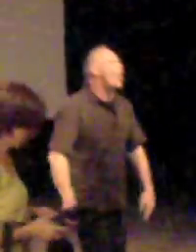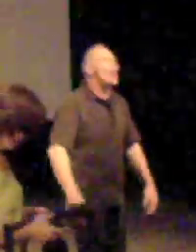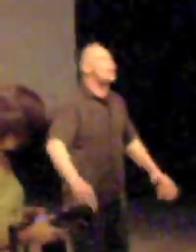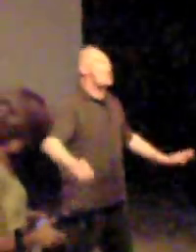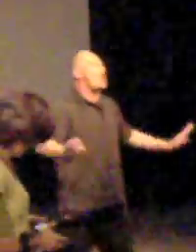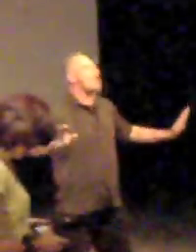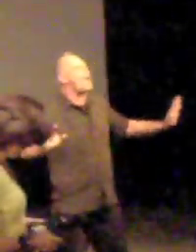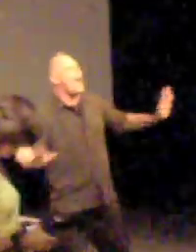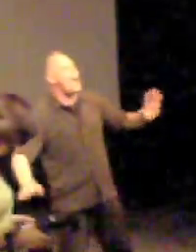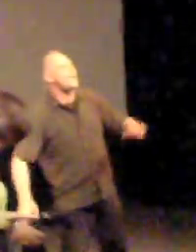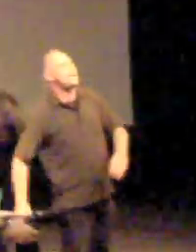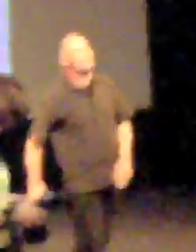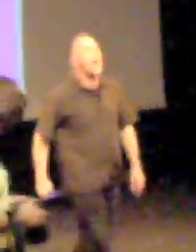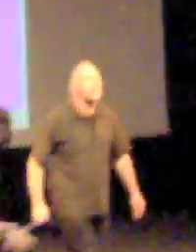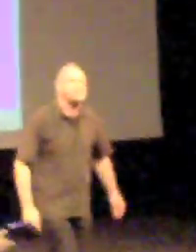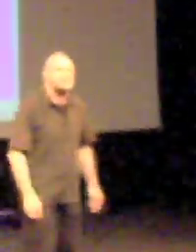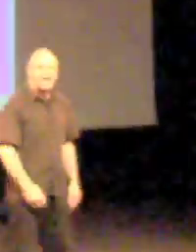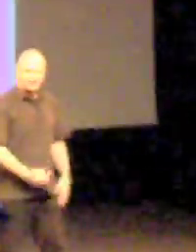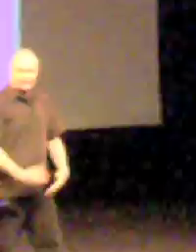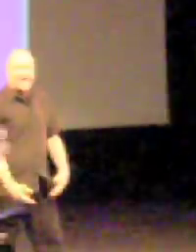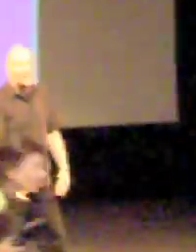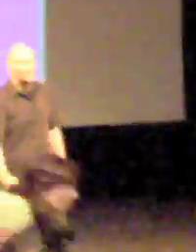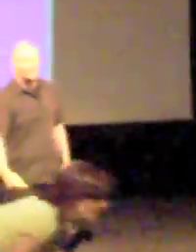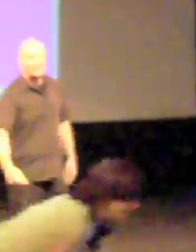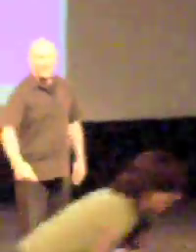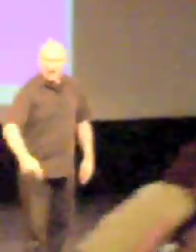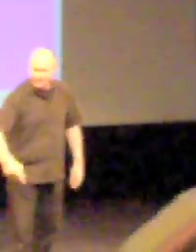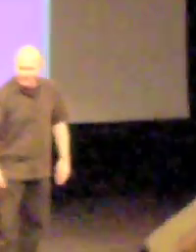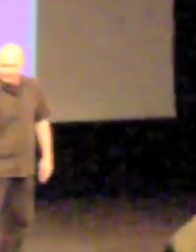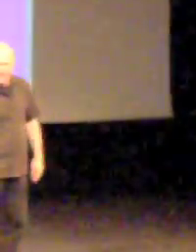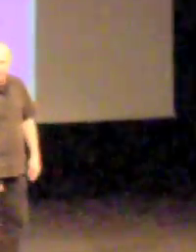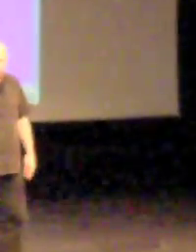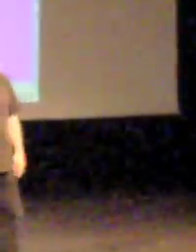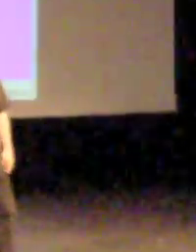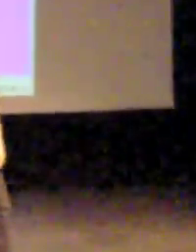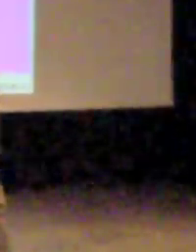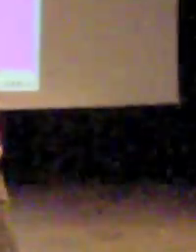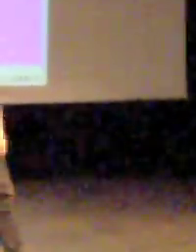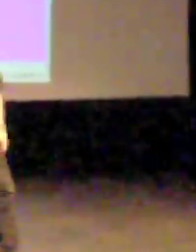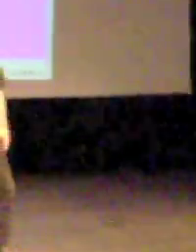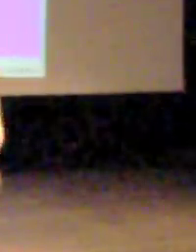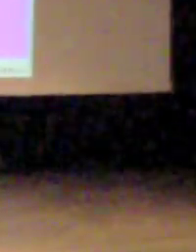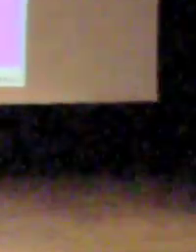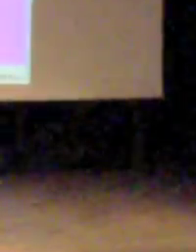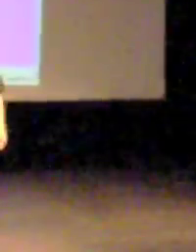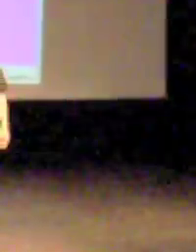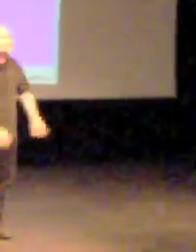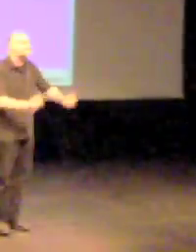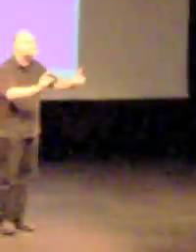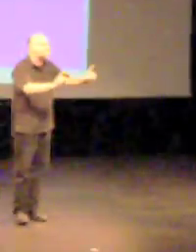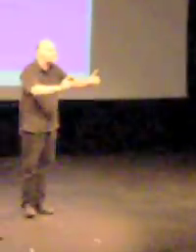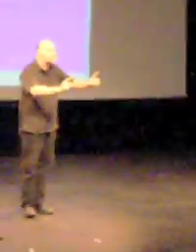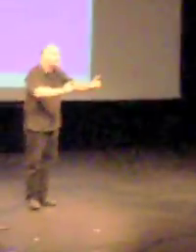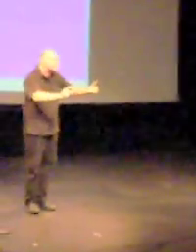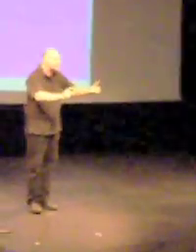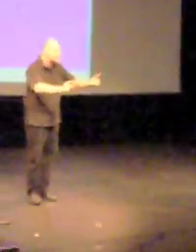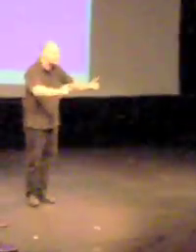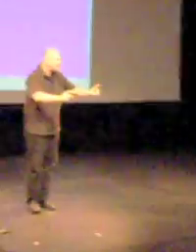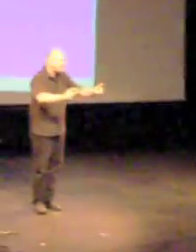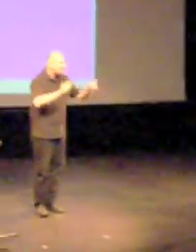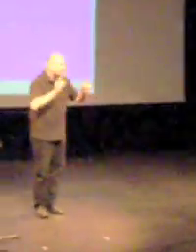to hold all the hanging bodies dangling in the deep recesses of the mountain's belly